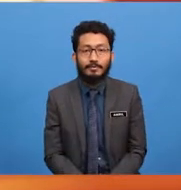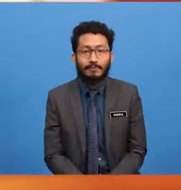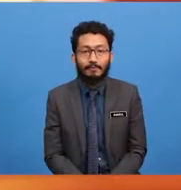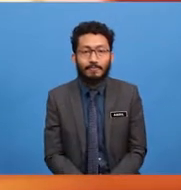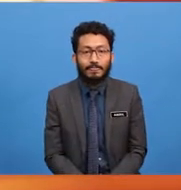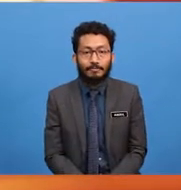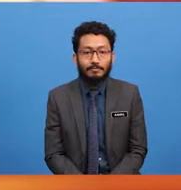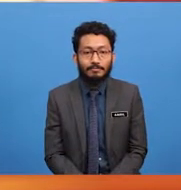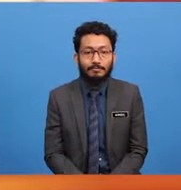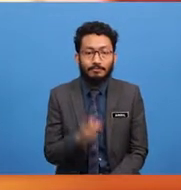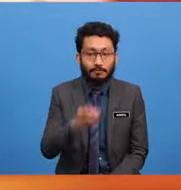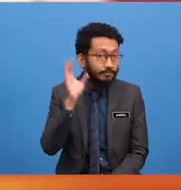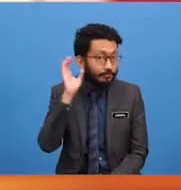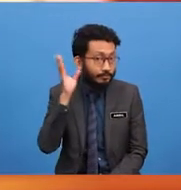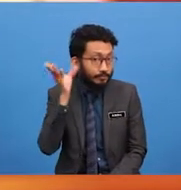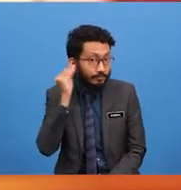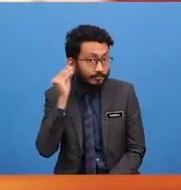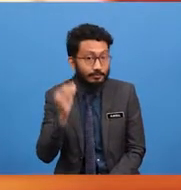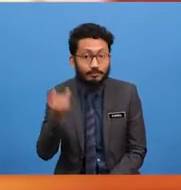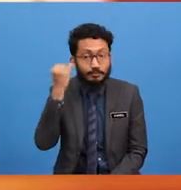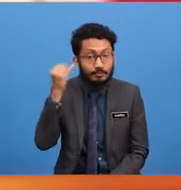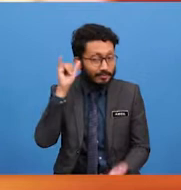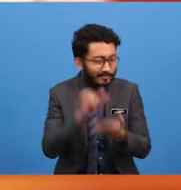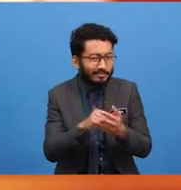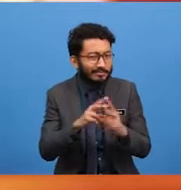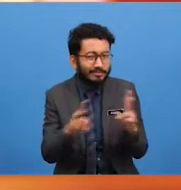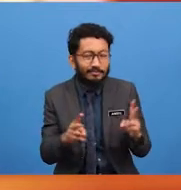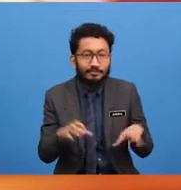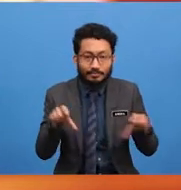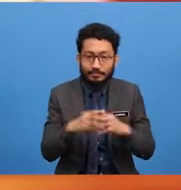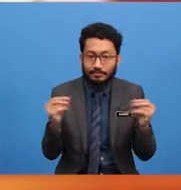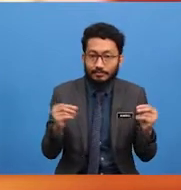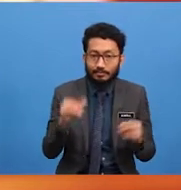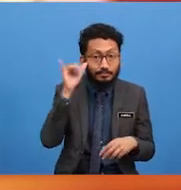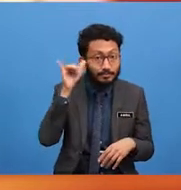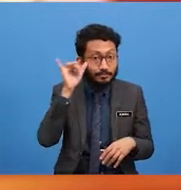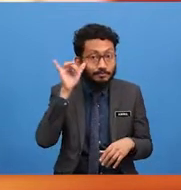You sound confident. That's great, Yolo.